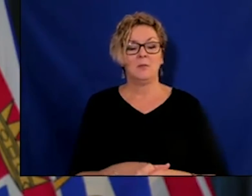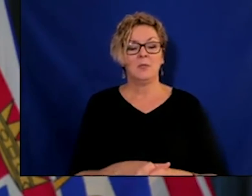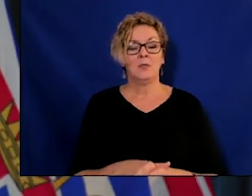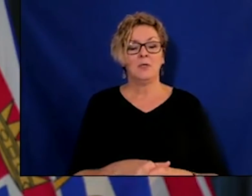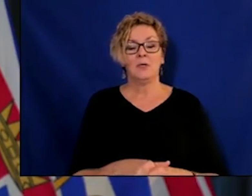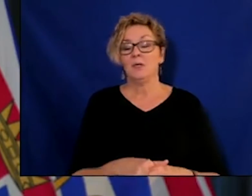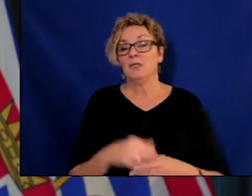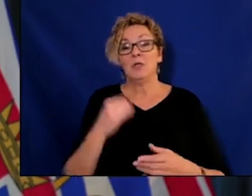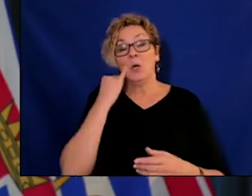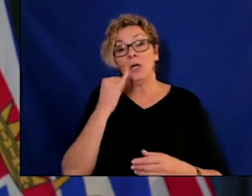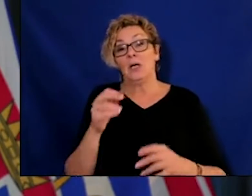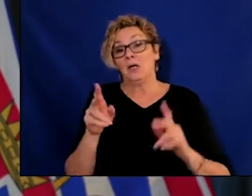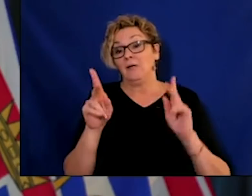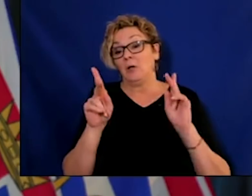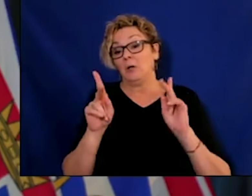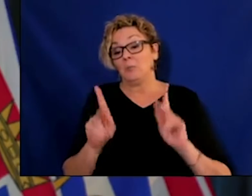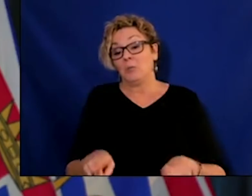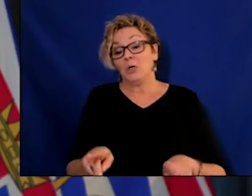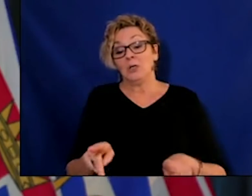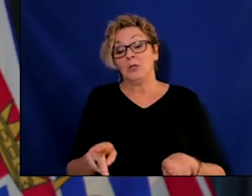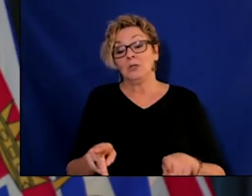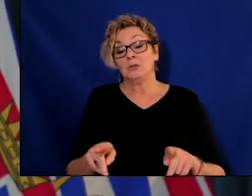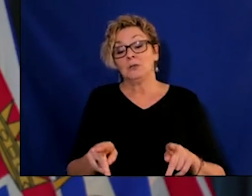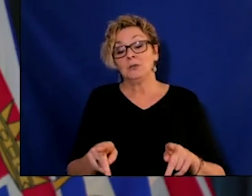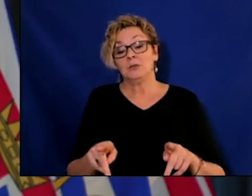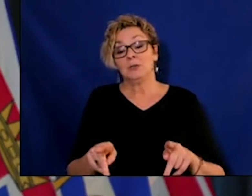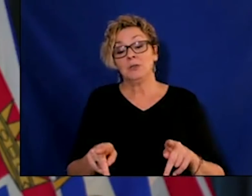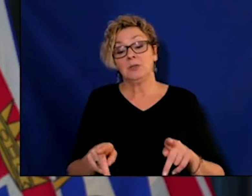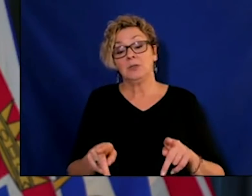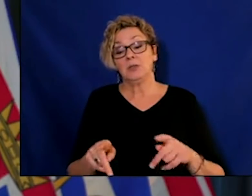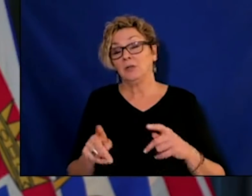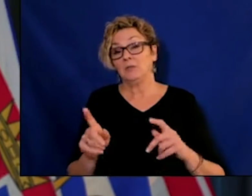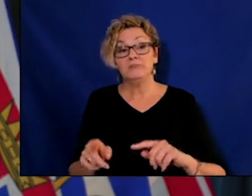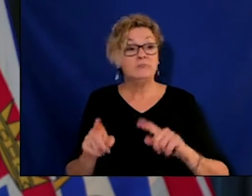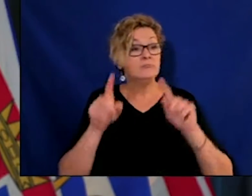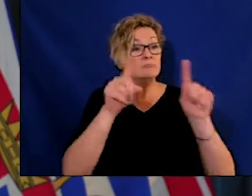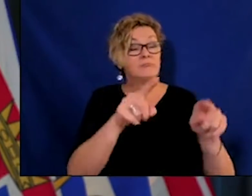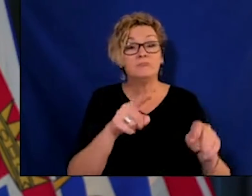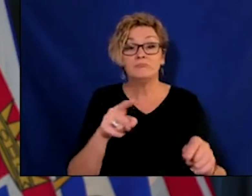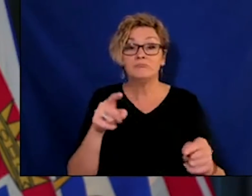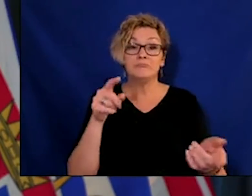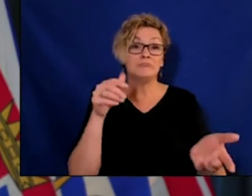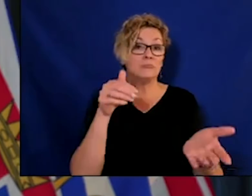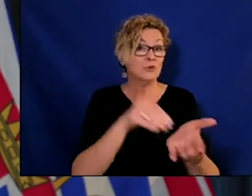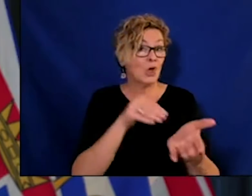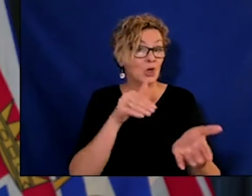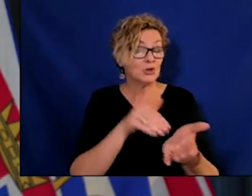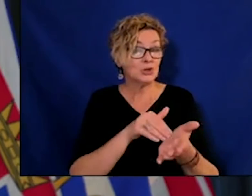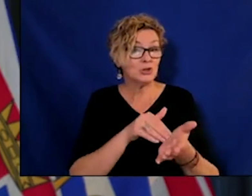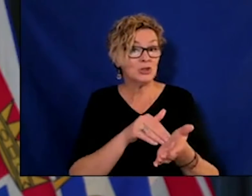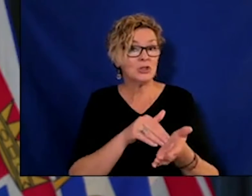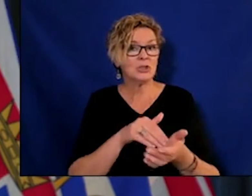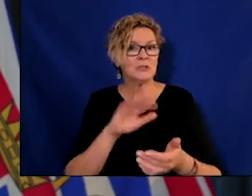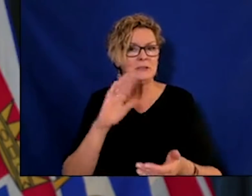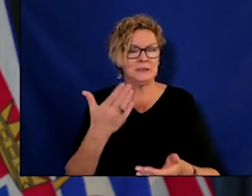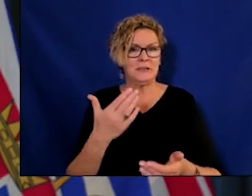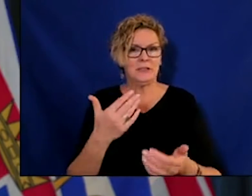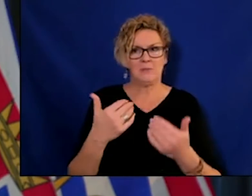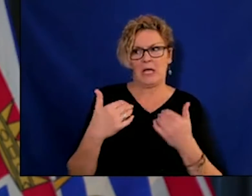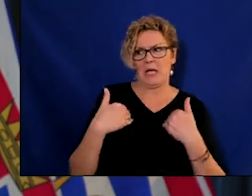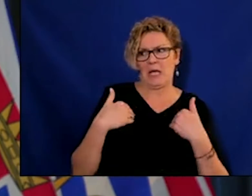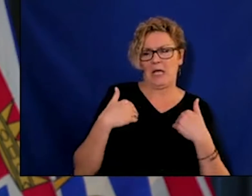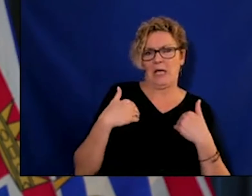gets tested. We follow those swabs, and we look at the emergency department